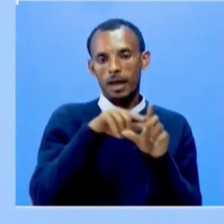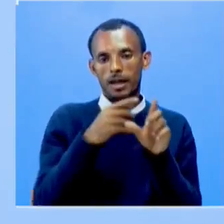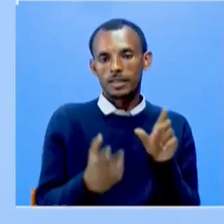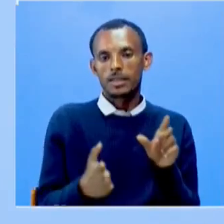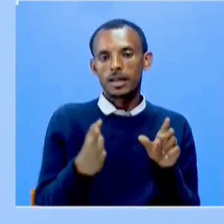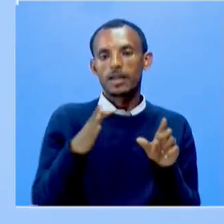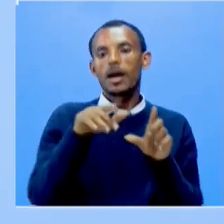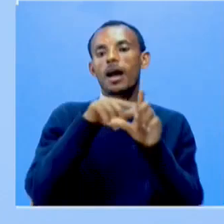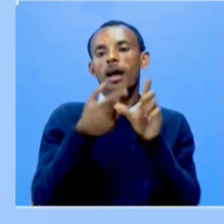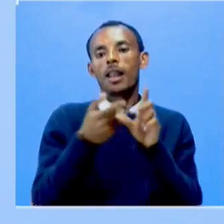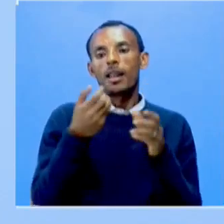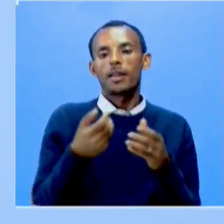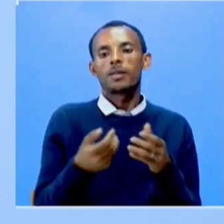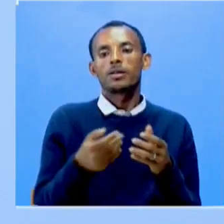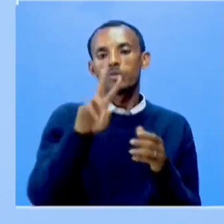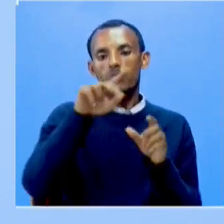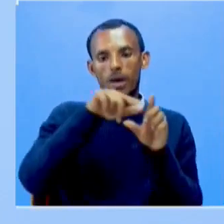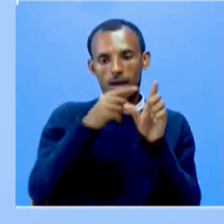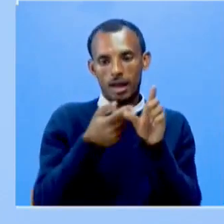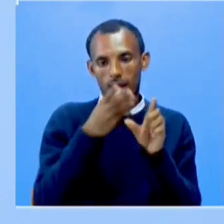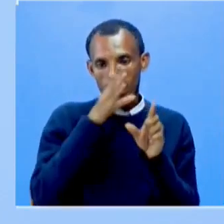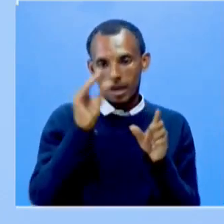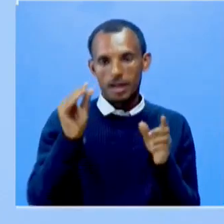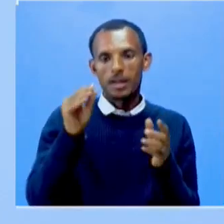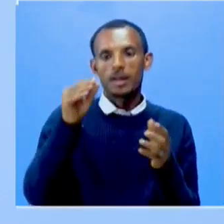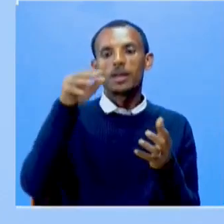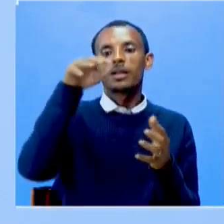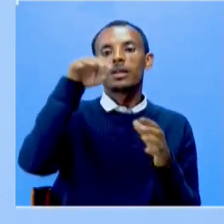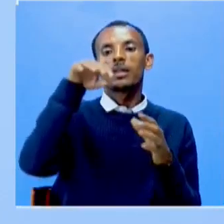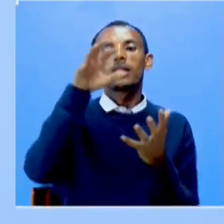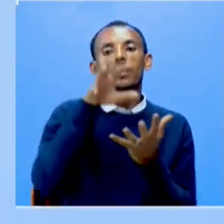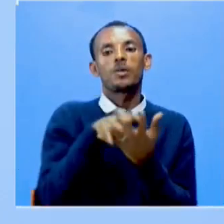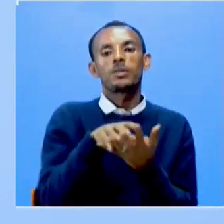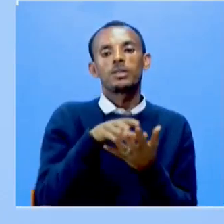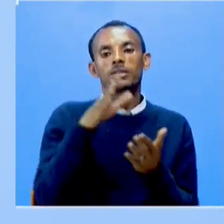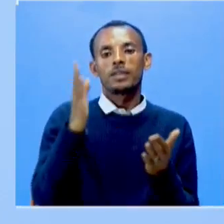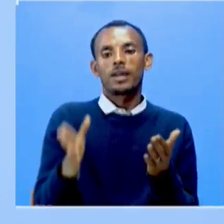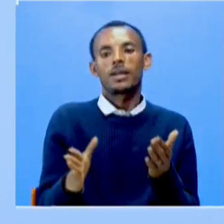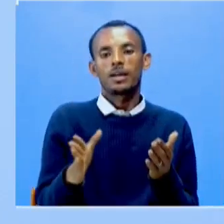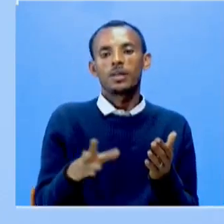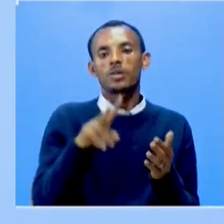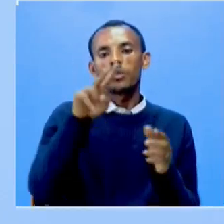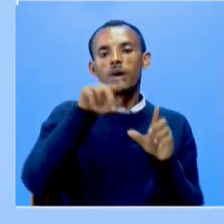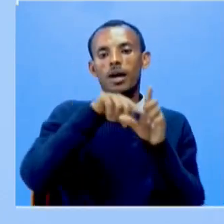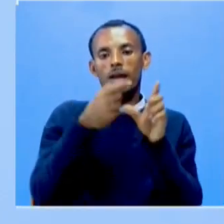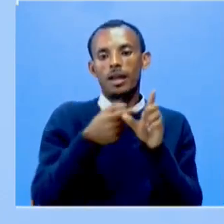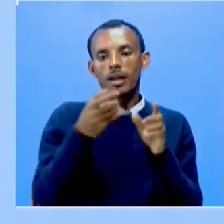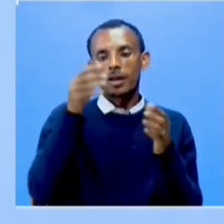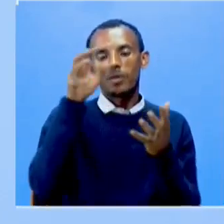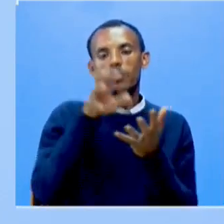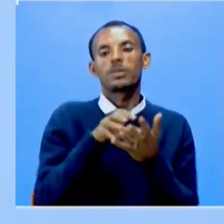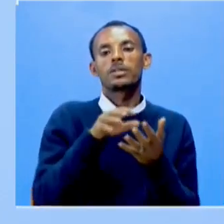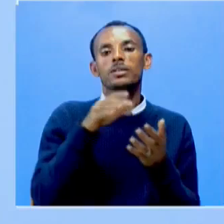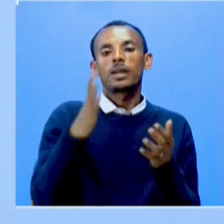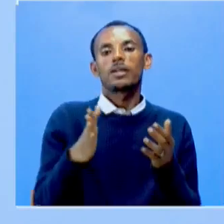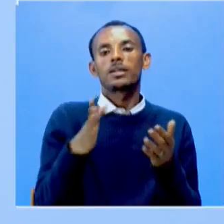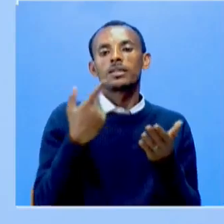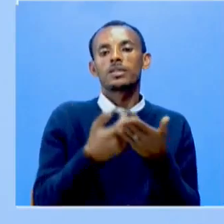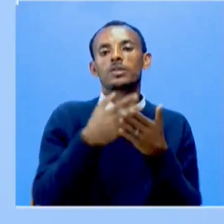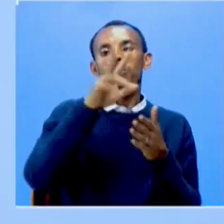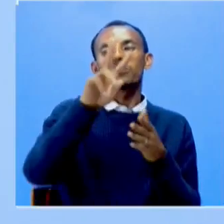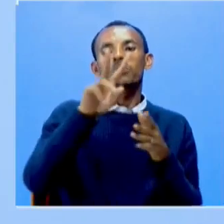angle. Two angles and the include side, two angles and the include side. Therefore, these two